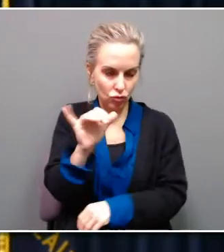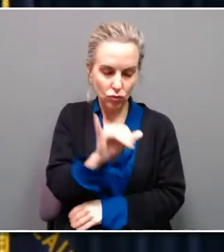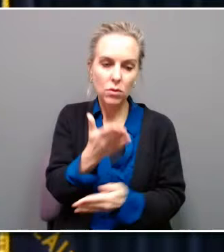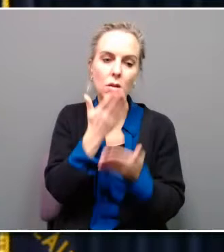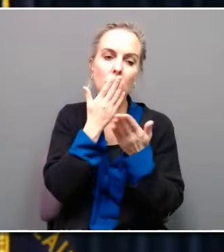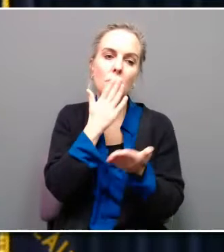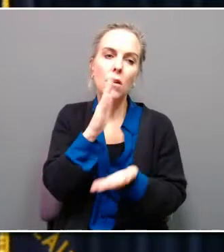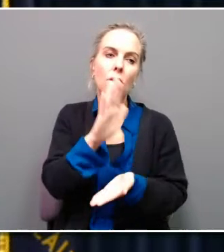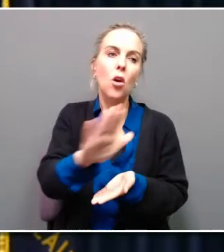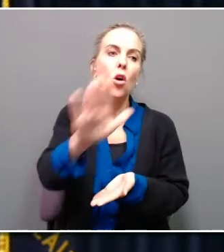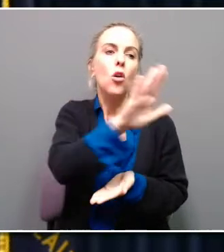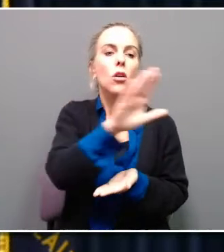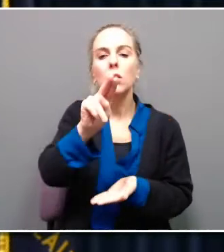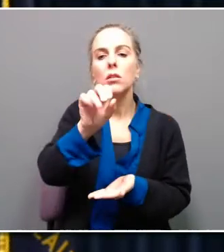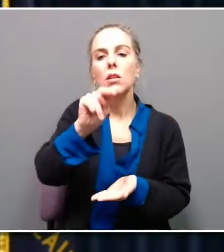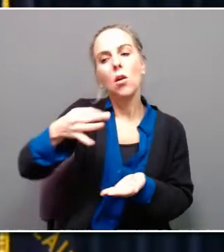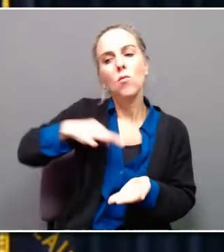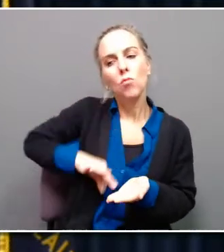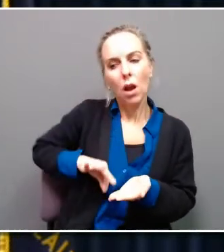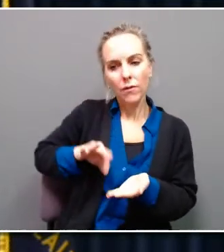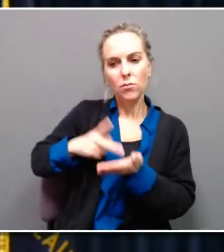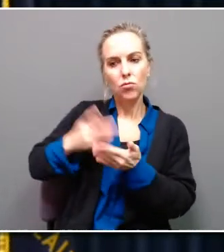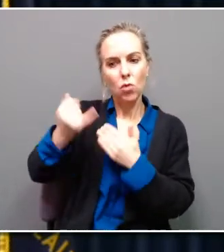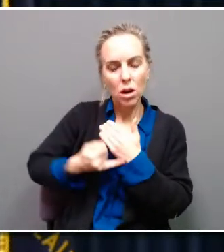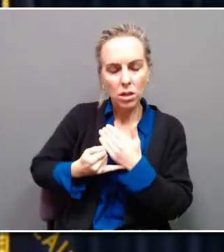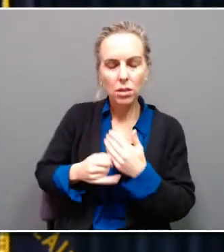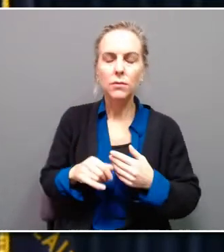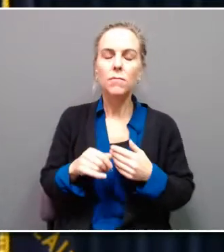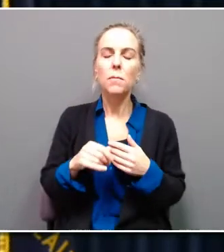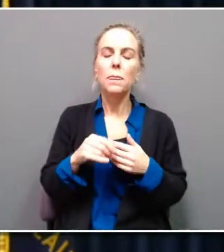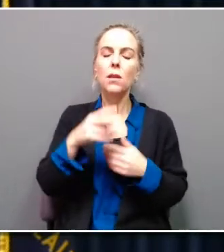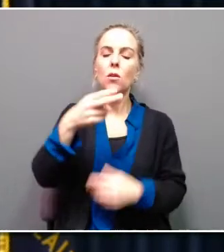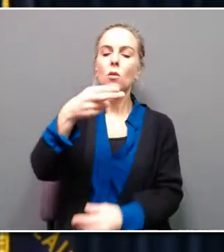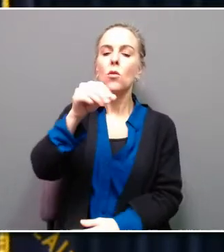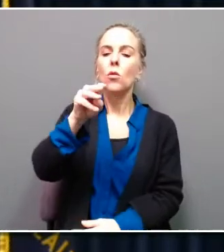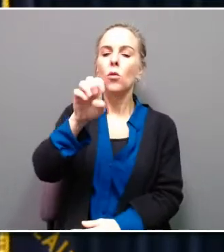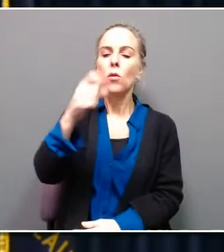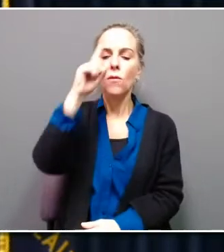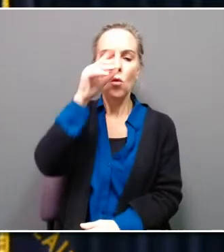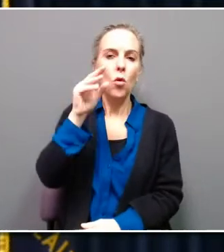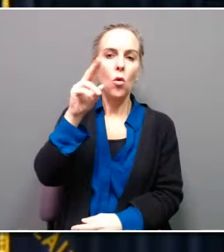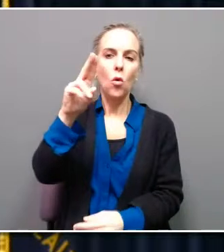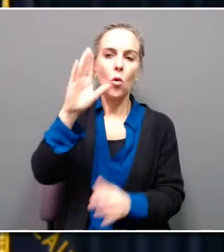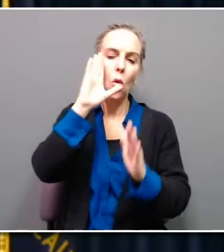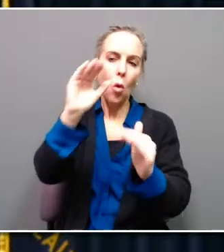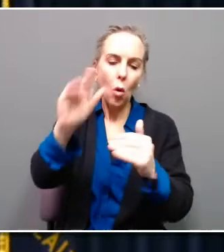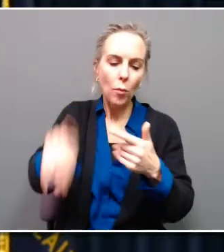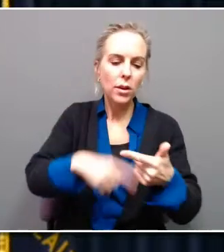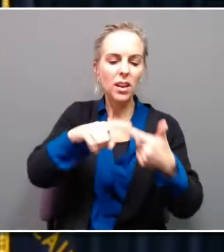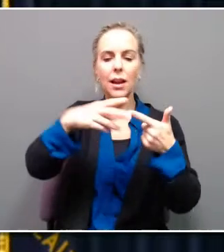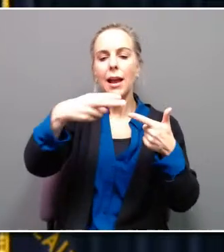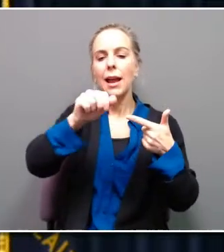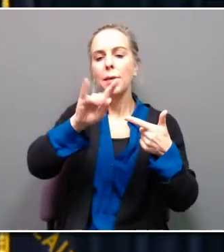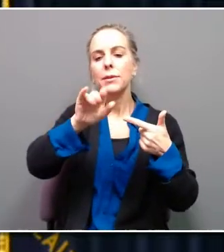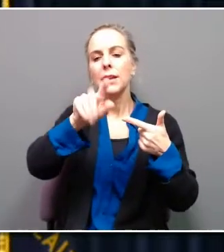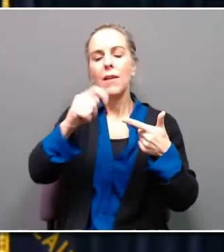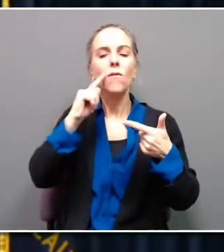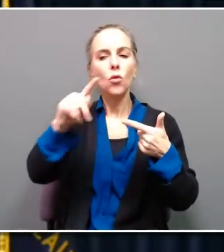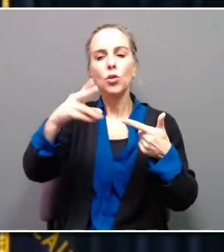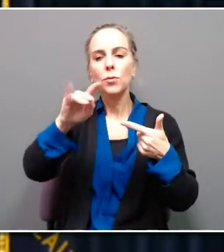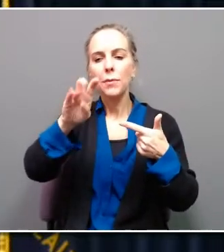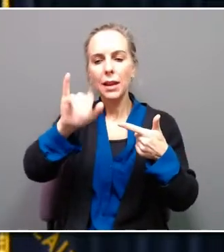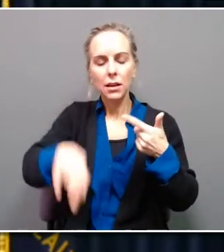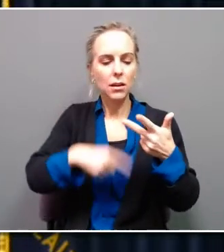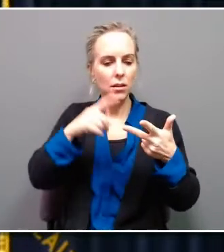tireless work on these projects. Homes and Hope for Kentucky, Habitat for Humanity, the Mayfield Graves Fuller Center